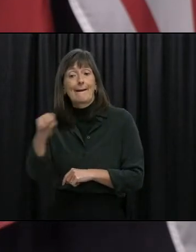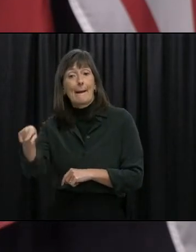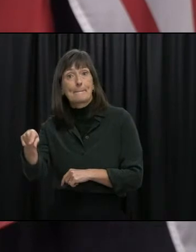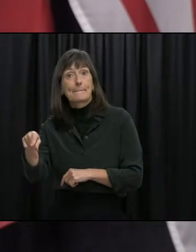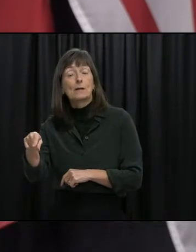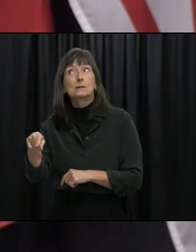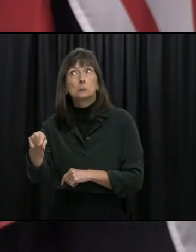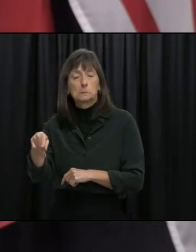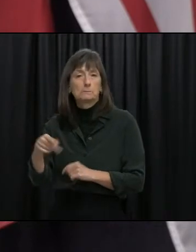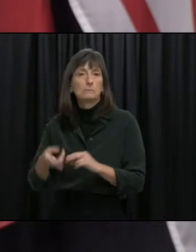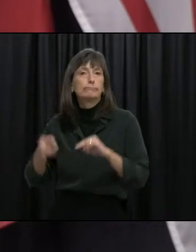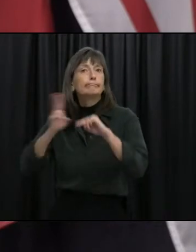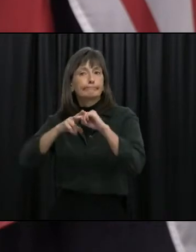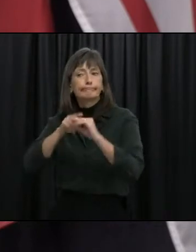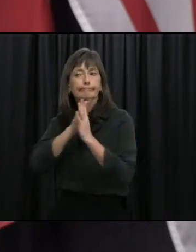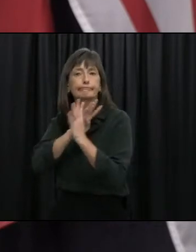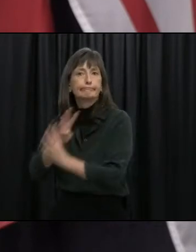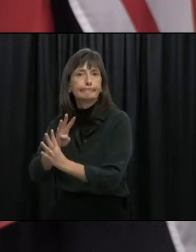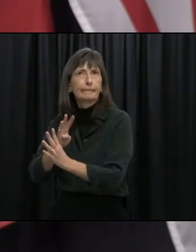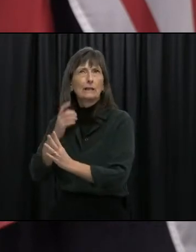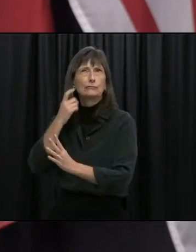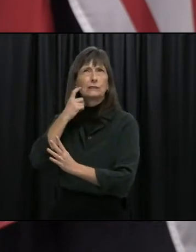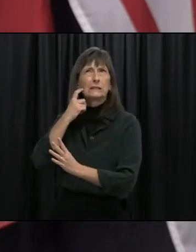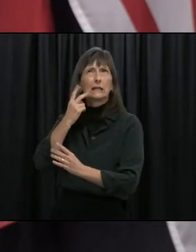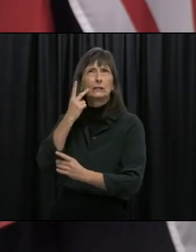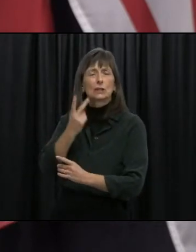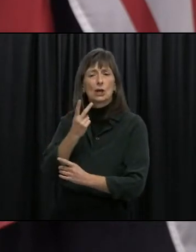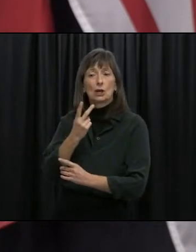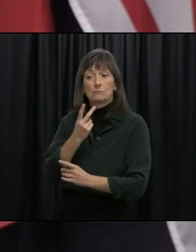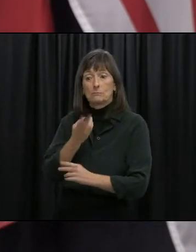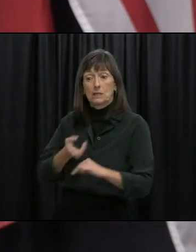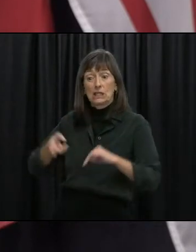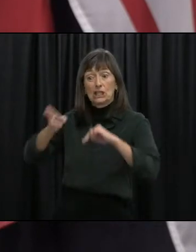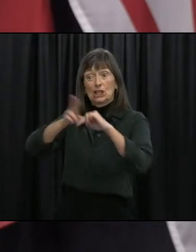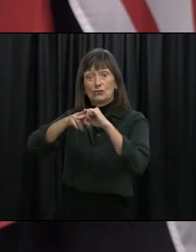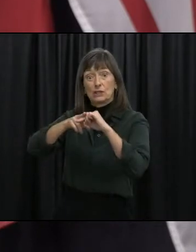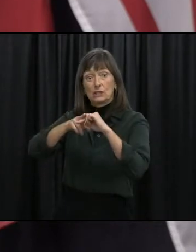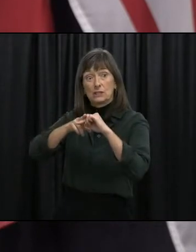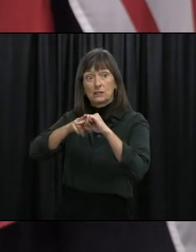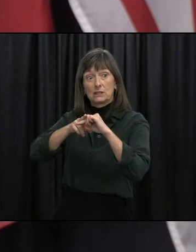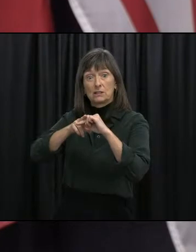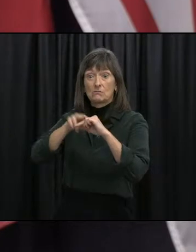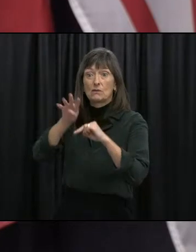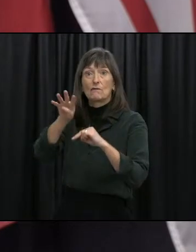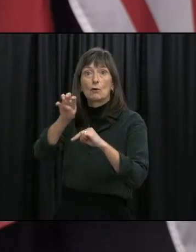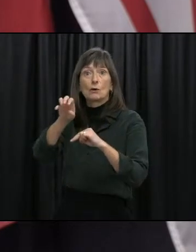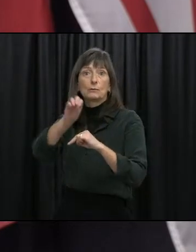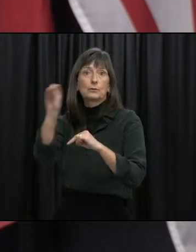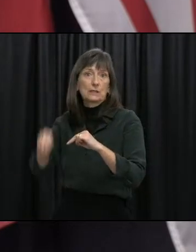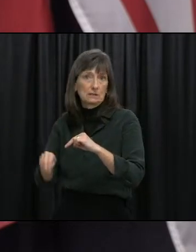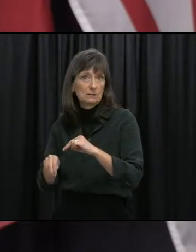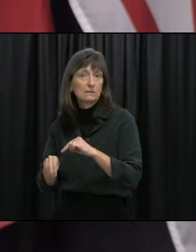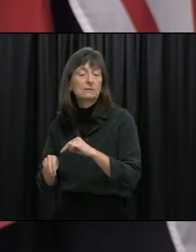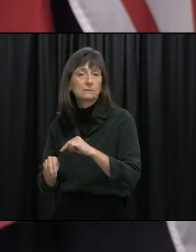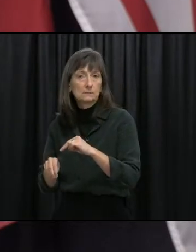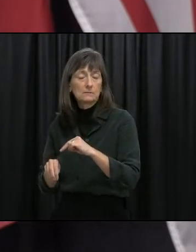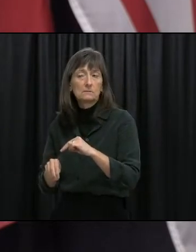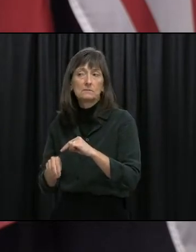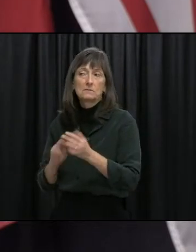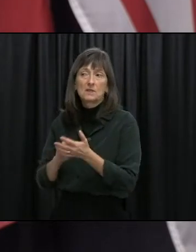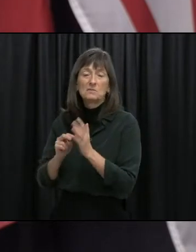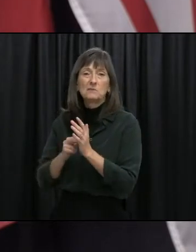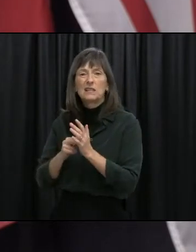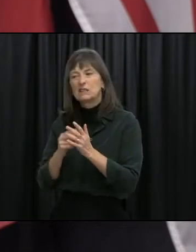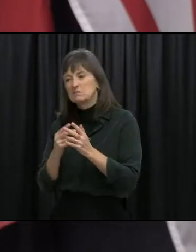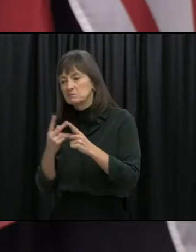set of figures I saw was a 400% increase over baseline. That breaks out into